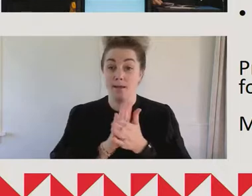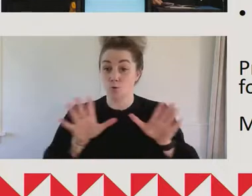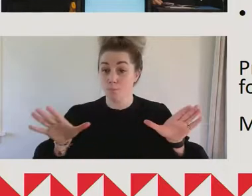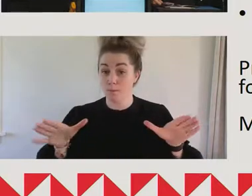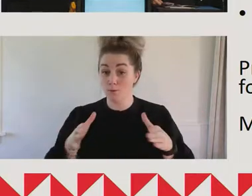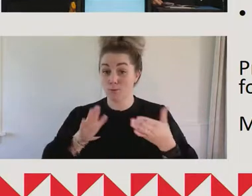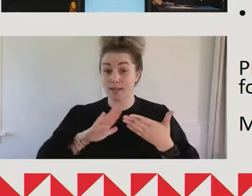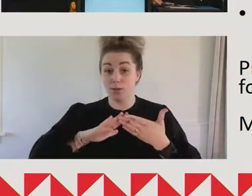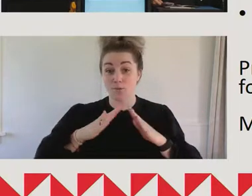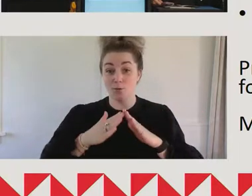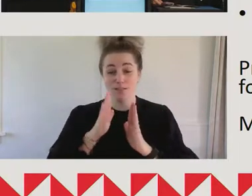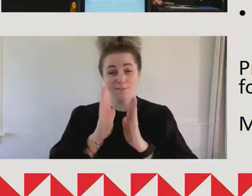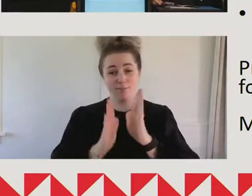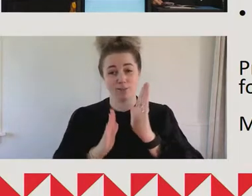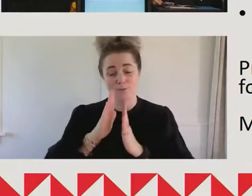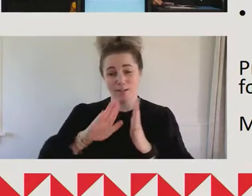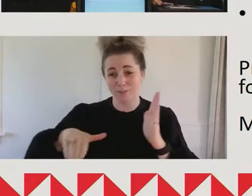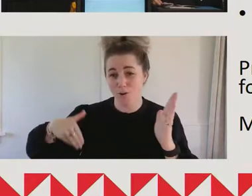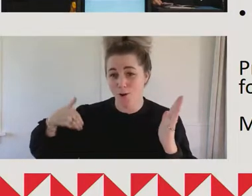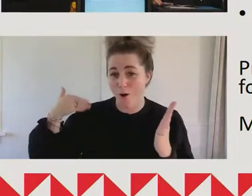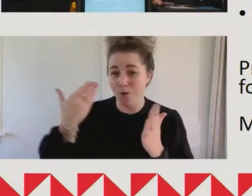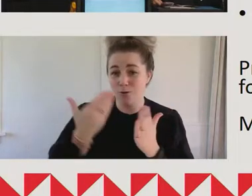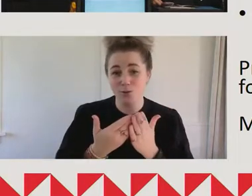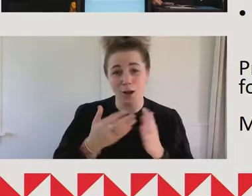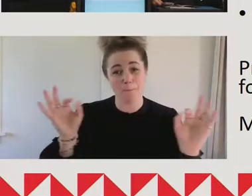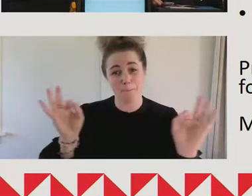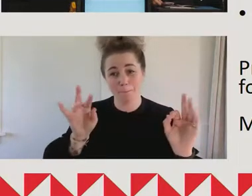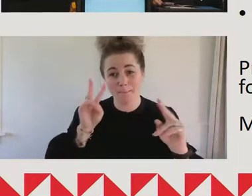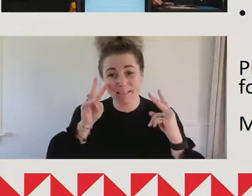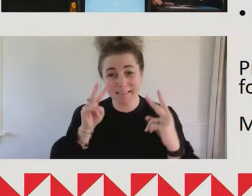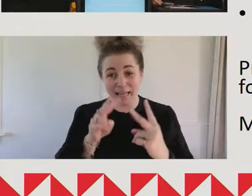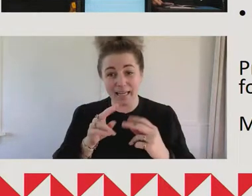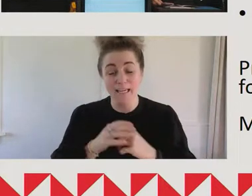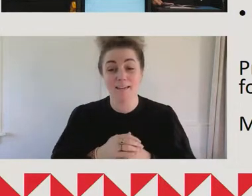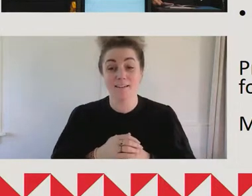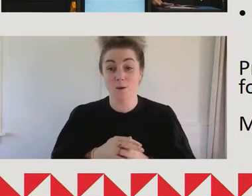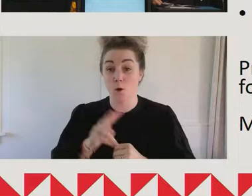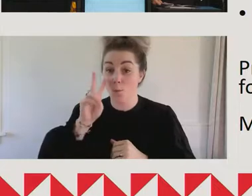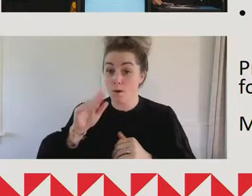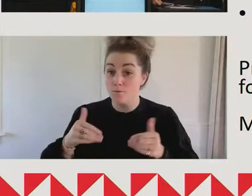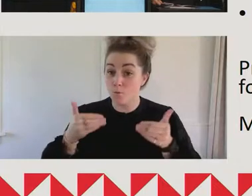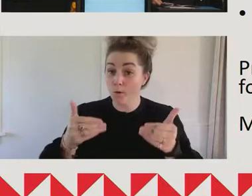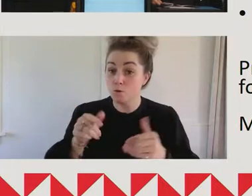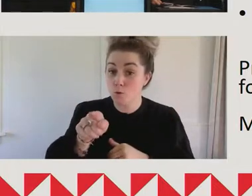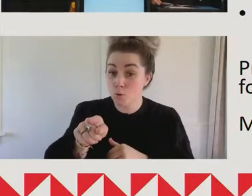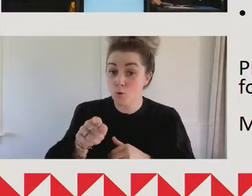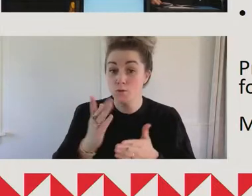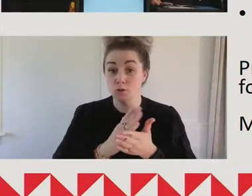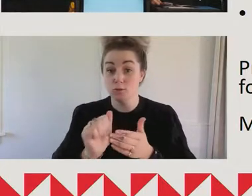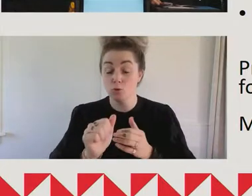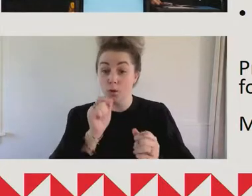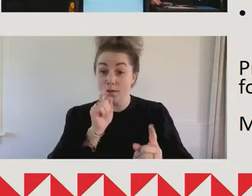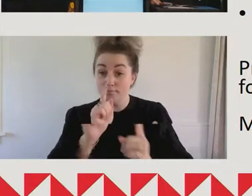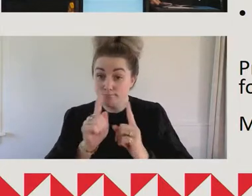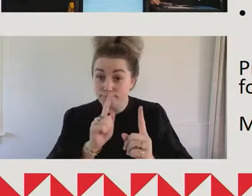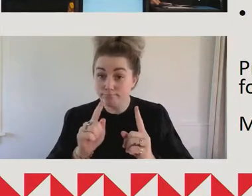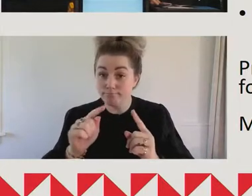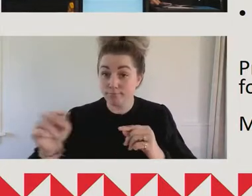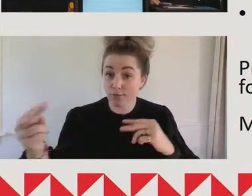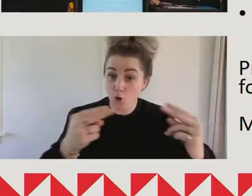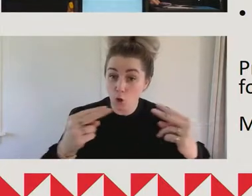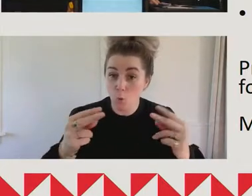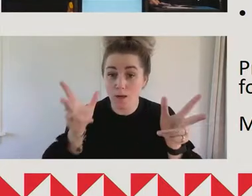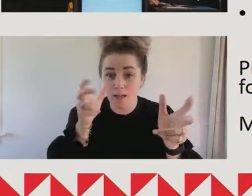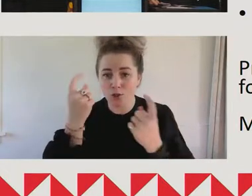with you all in person after so long we look forward to you sharing your views and to listening to each other